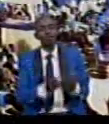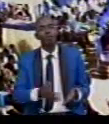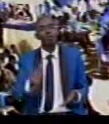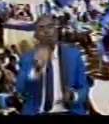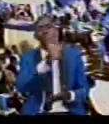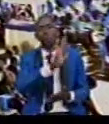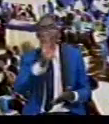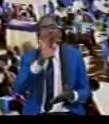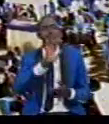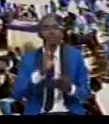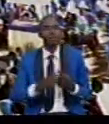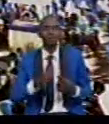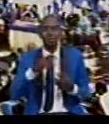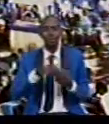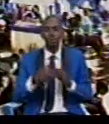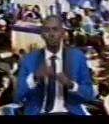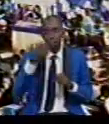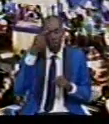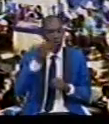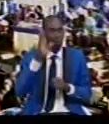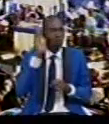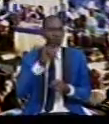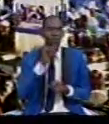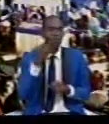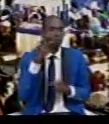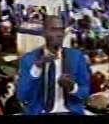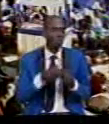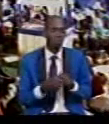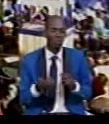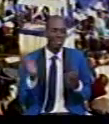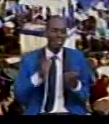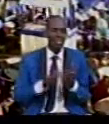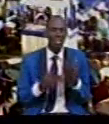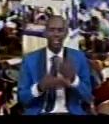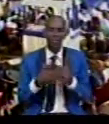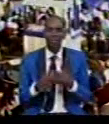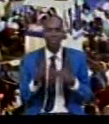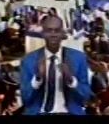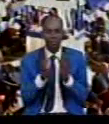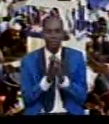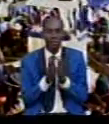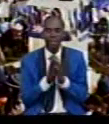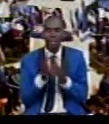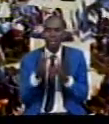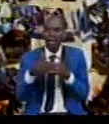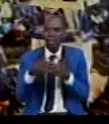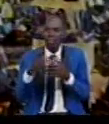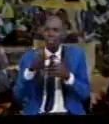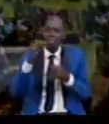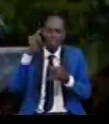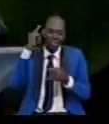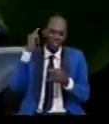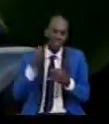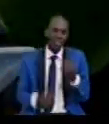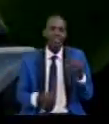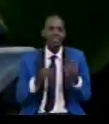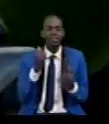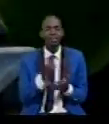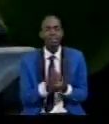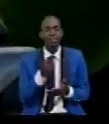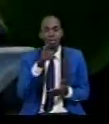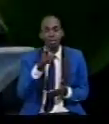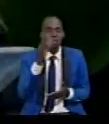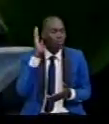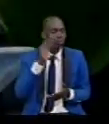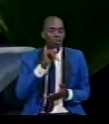because you will not see them again after the prayer. After the last amen, you will not see them again.